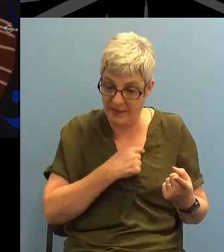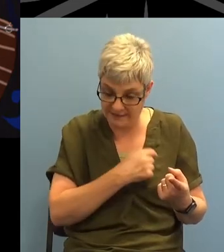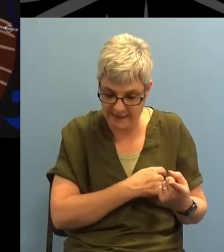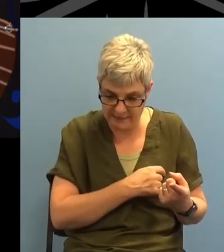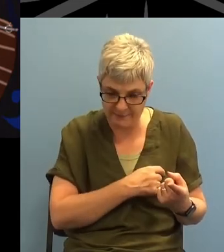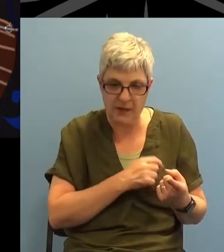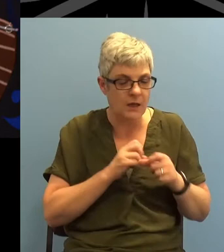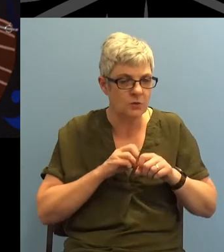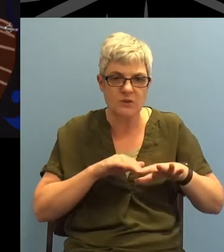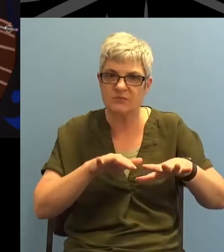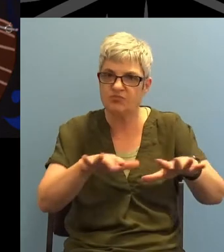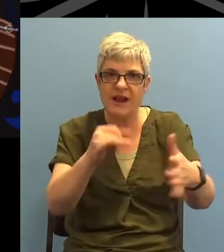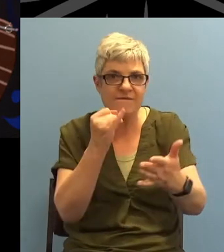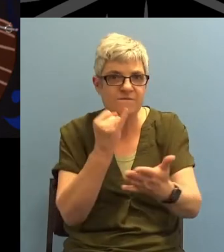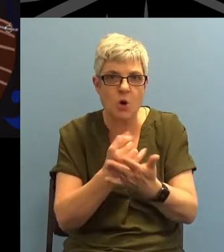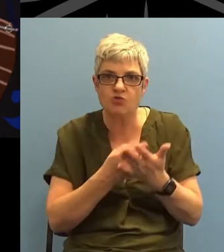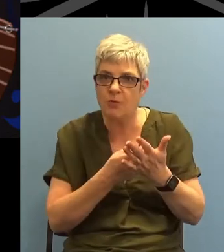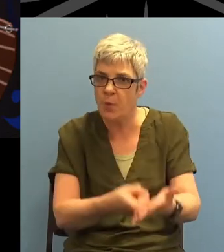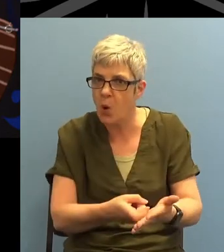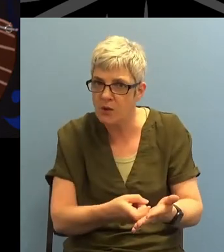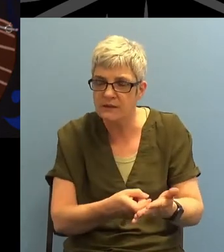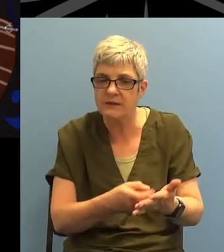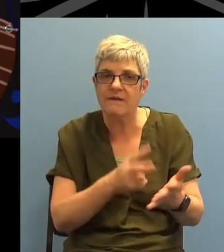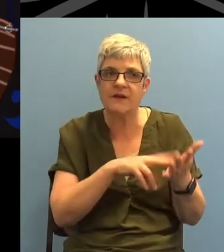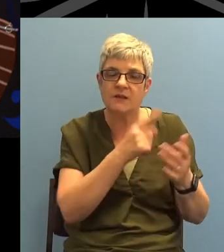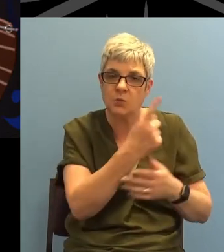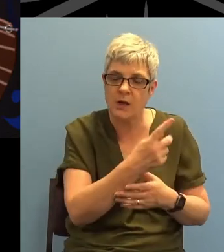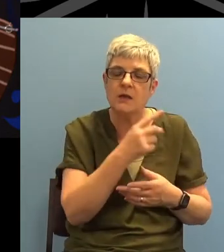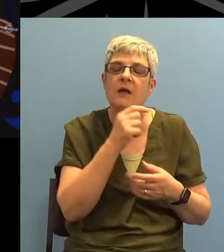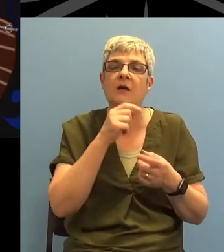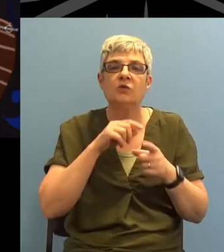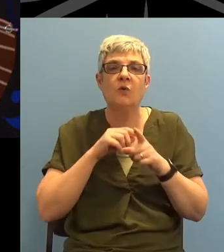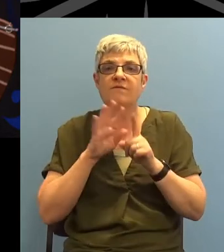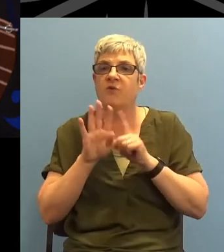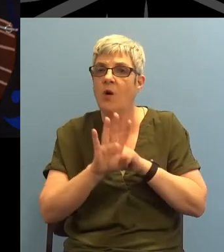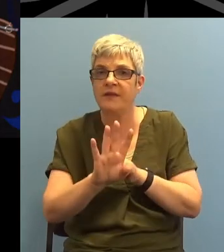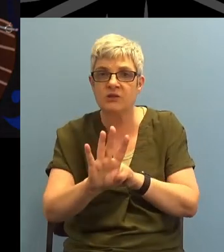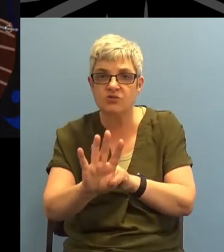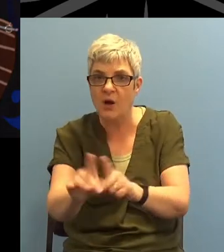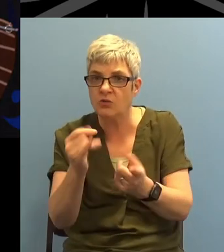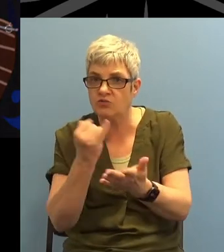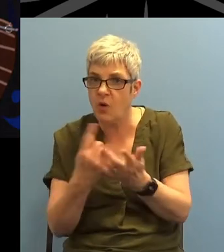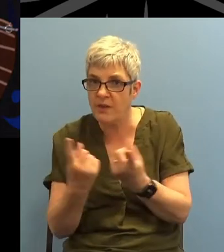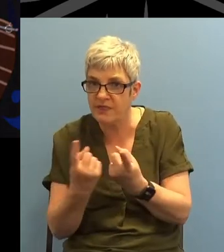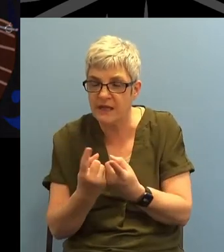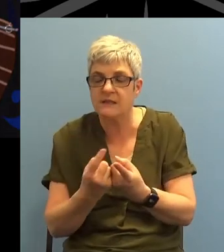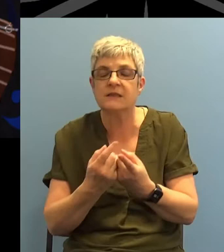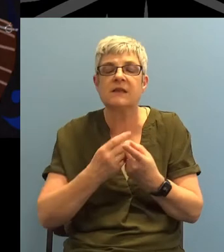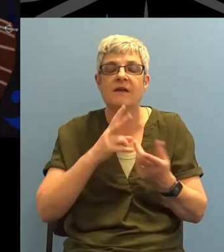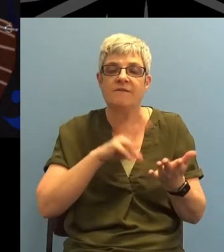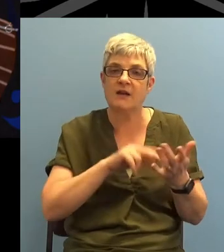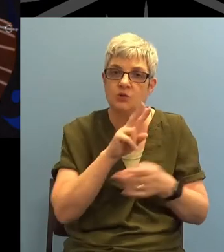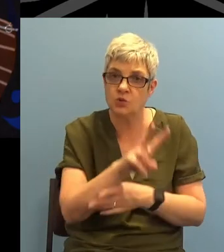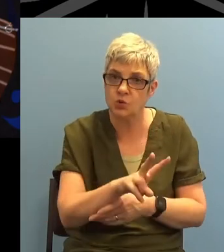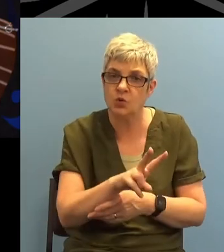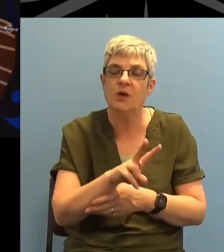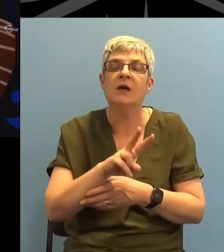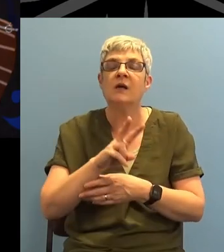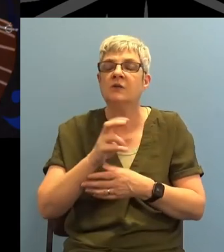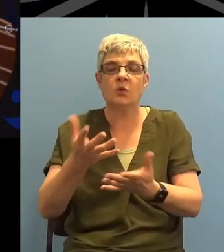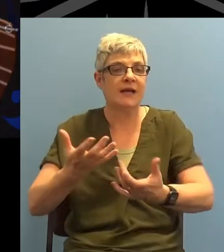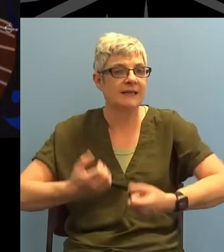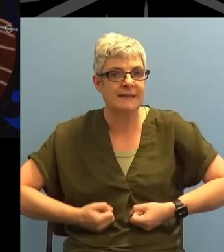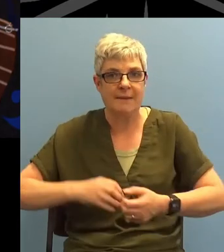Do not spread false reports, verse 1. Do not follow the crowd in doing wrong, verse 2. Do not